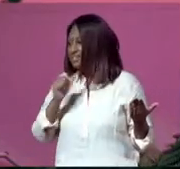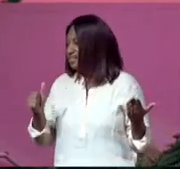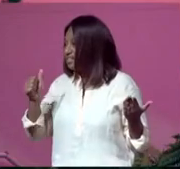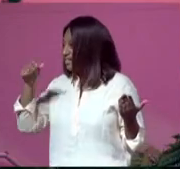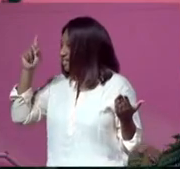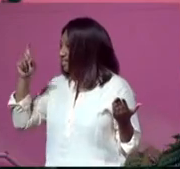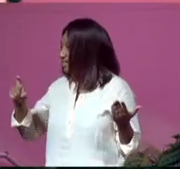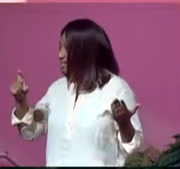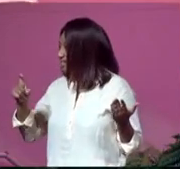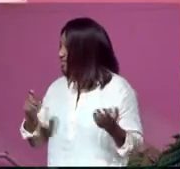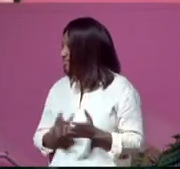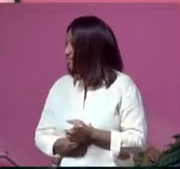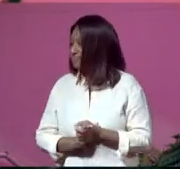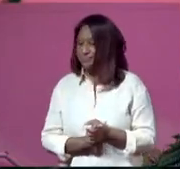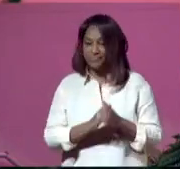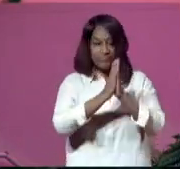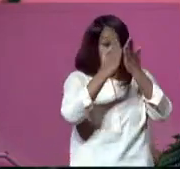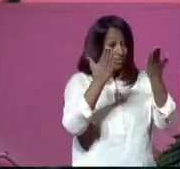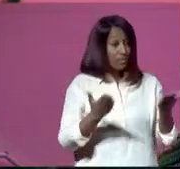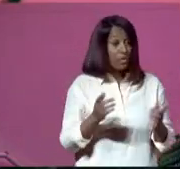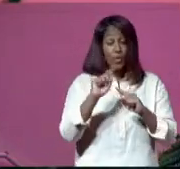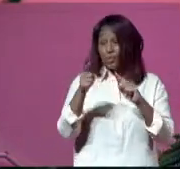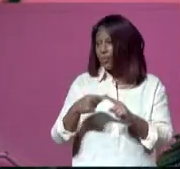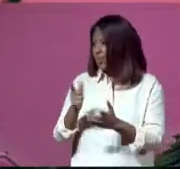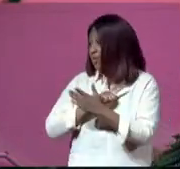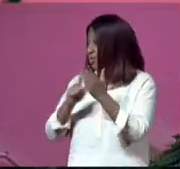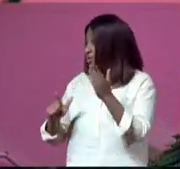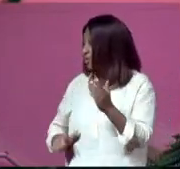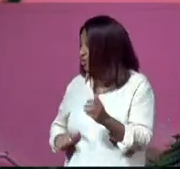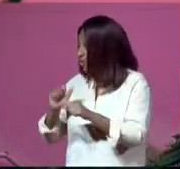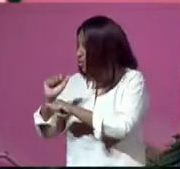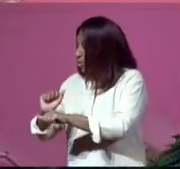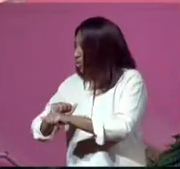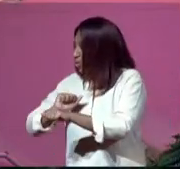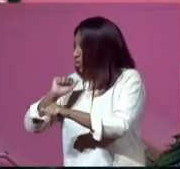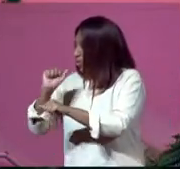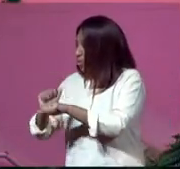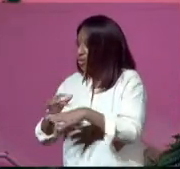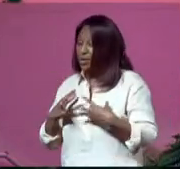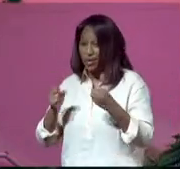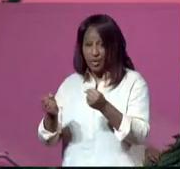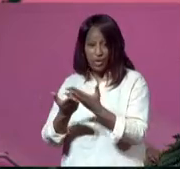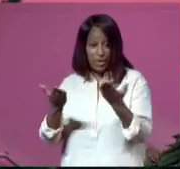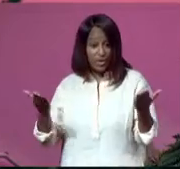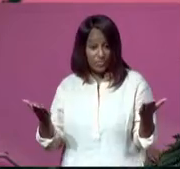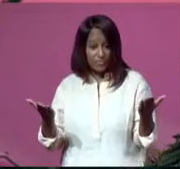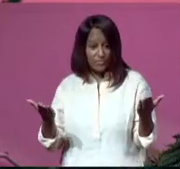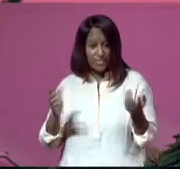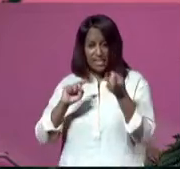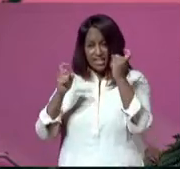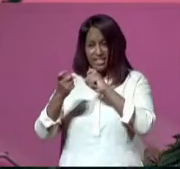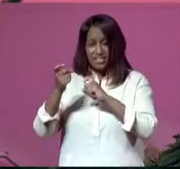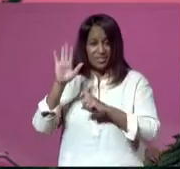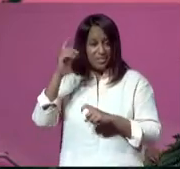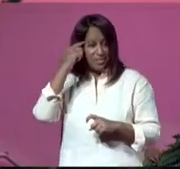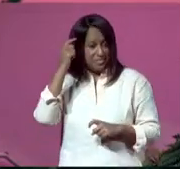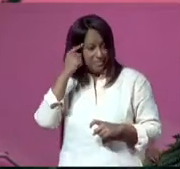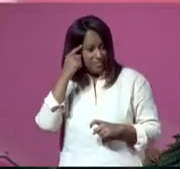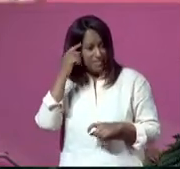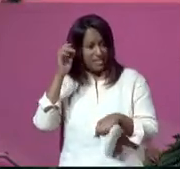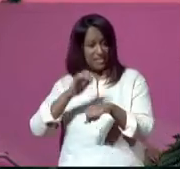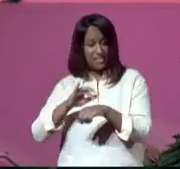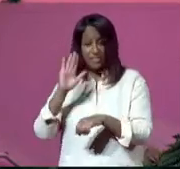me. When the Lord's working on you to leave some stuff behind to push you into your future, I love